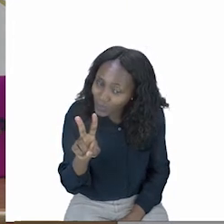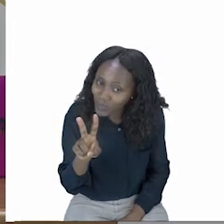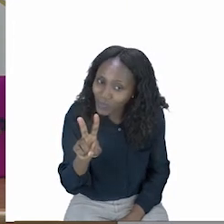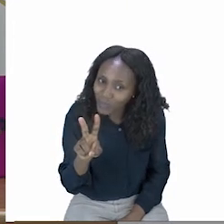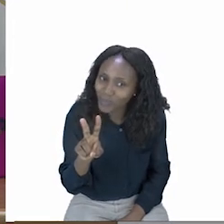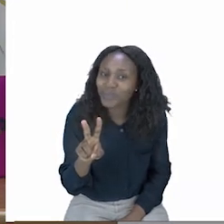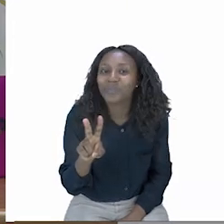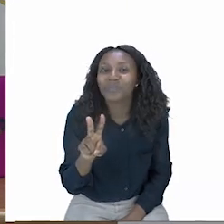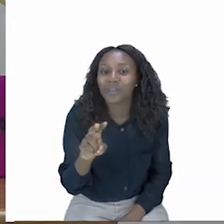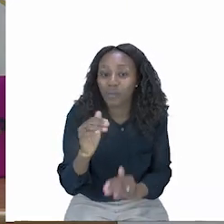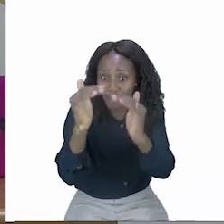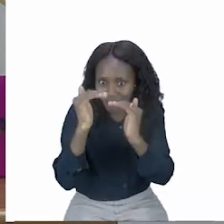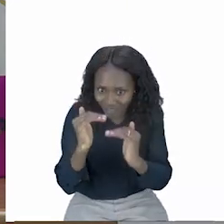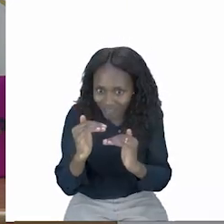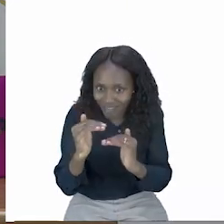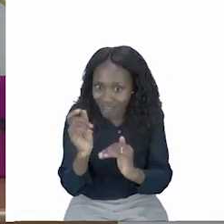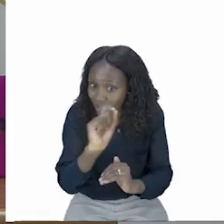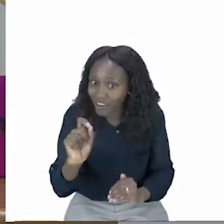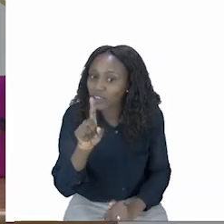we are going to write the number